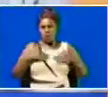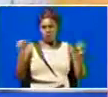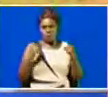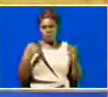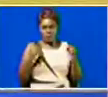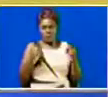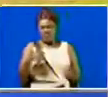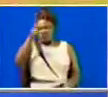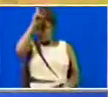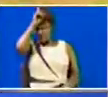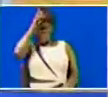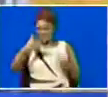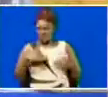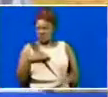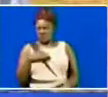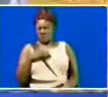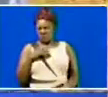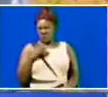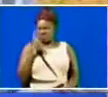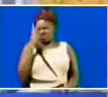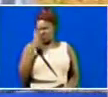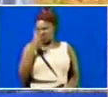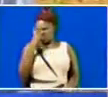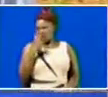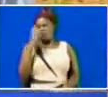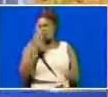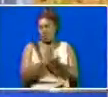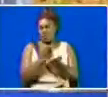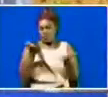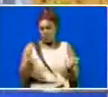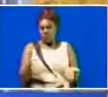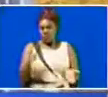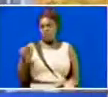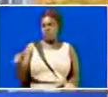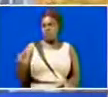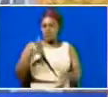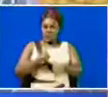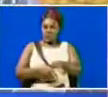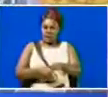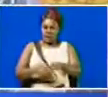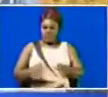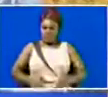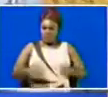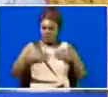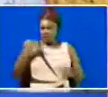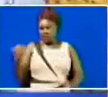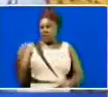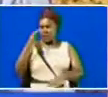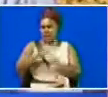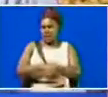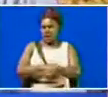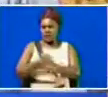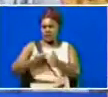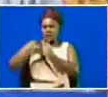the villagers were dejected. Their suspicions have been confirmed true this morning when the body of a child was found